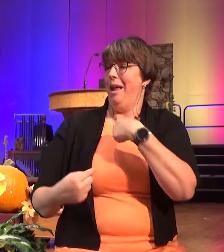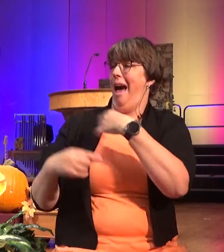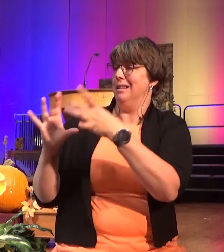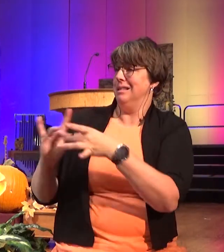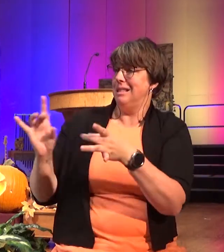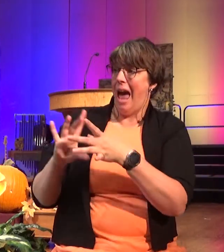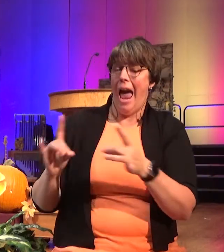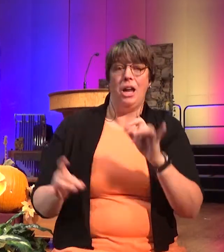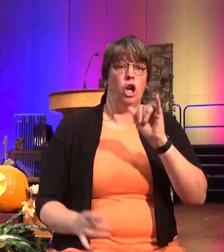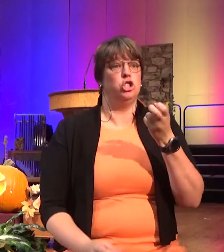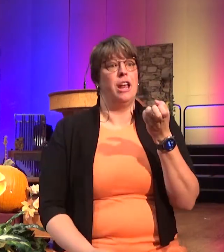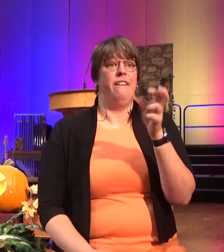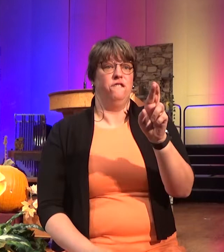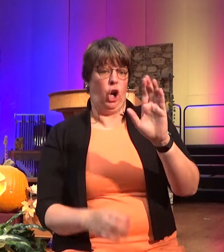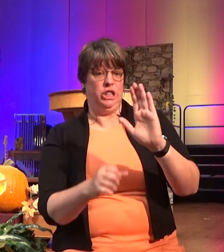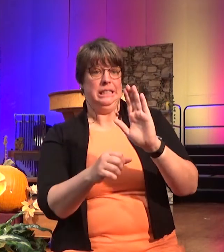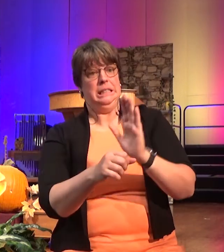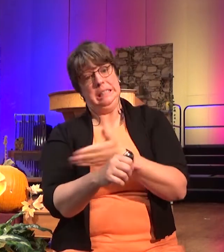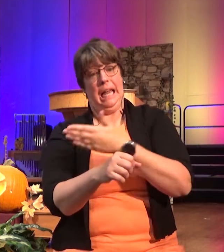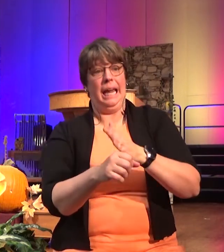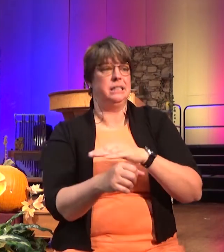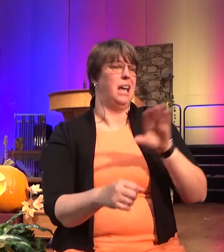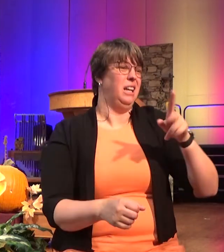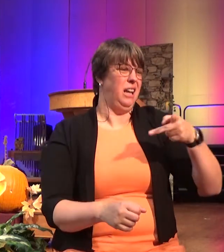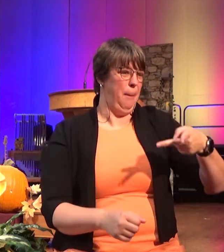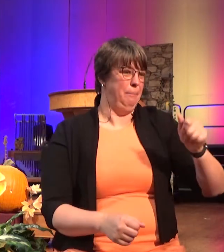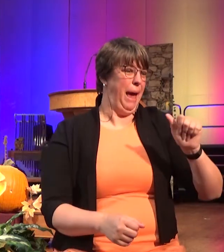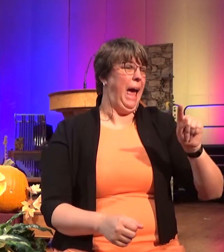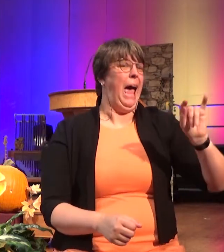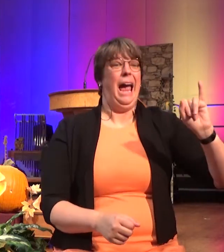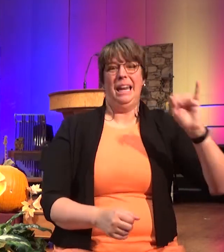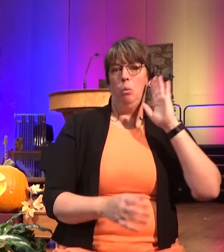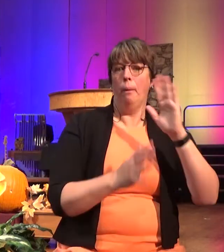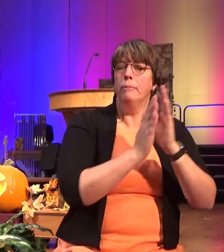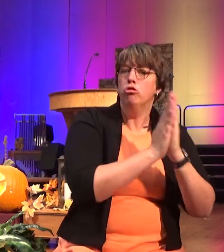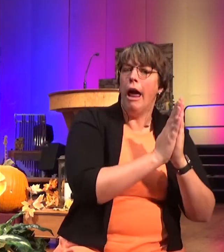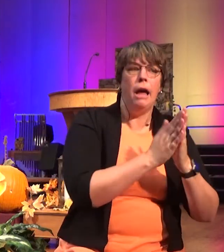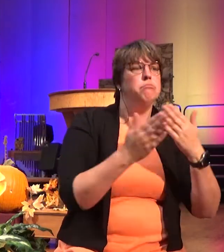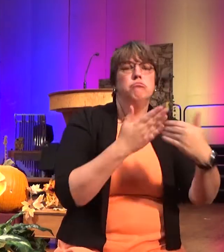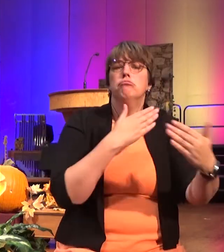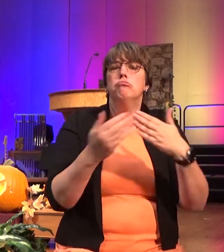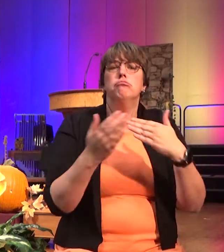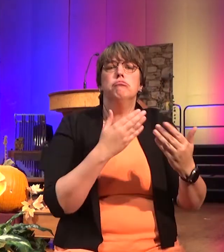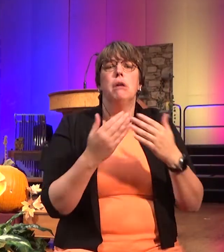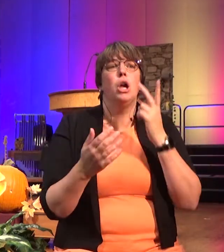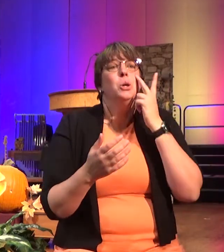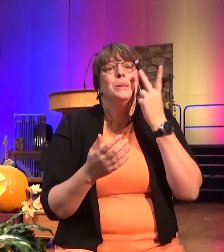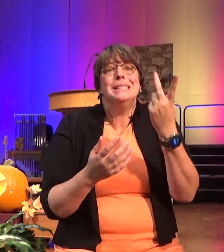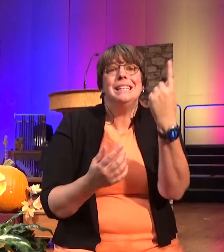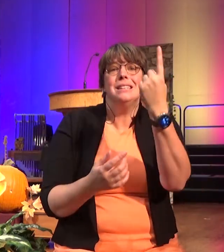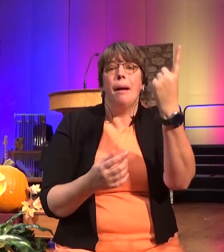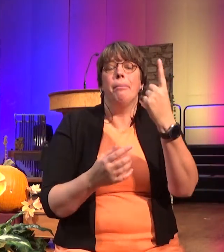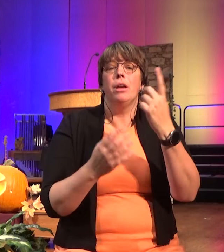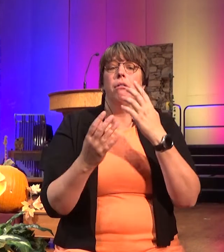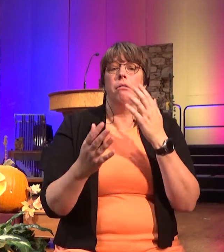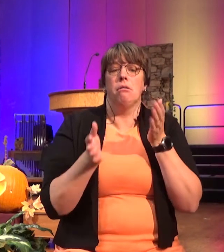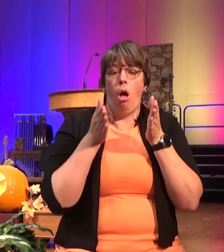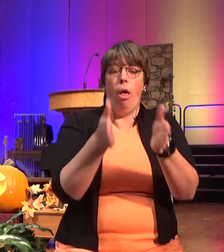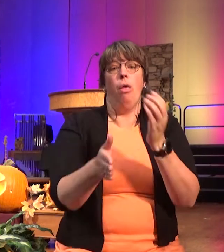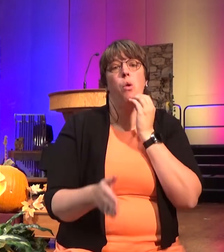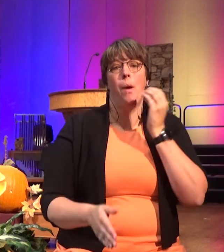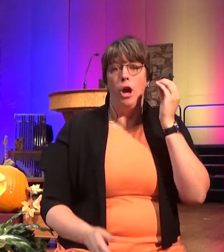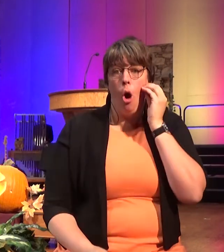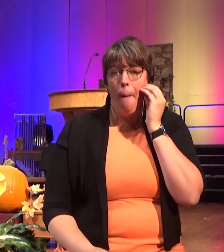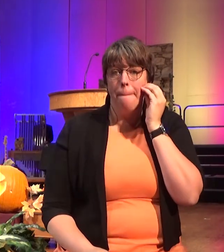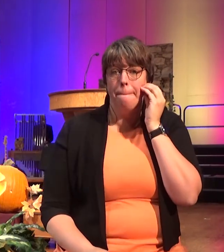that Dr. Patty prays, through something that happens in the lobby or out in the community center or on the way home or right within sight of you. But I know